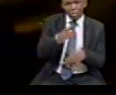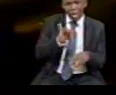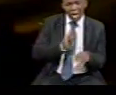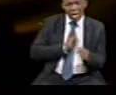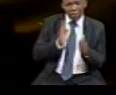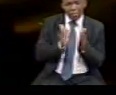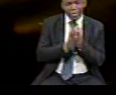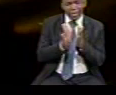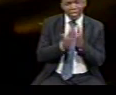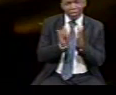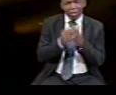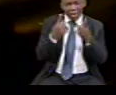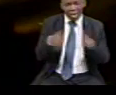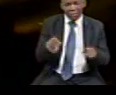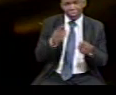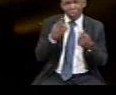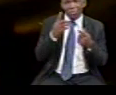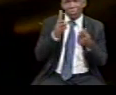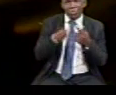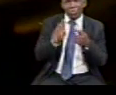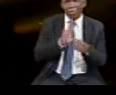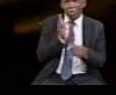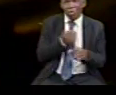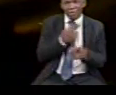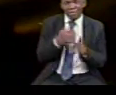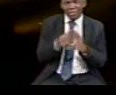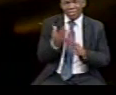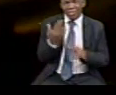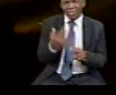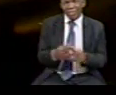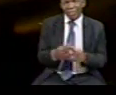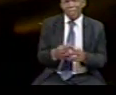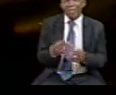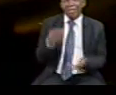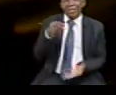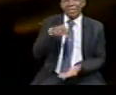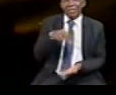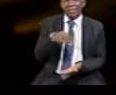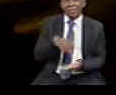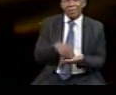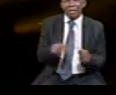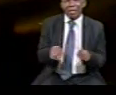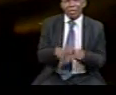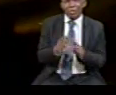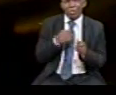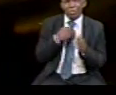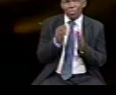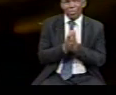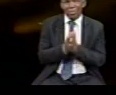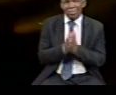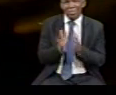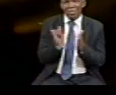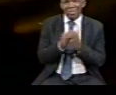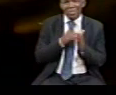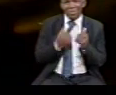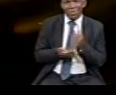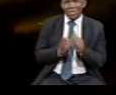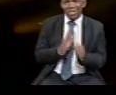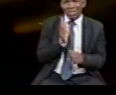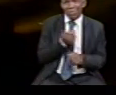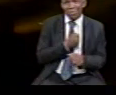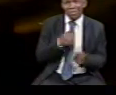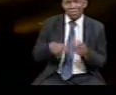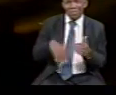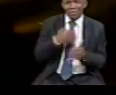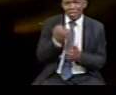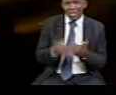lot in Jesus' name. Let's rise up and pray and talk to the Lord. The Lord has spoken to us this evening regarding the second coming,